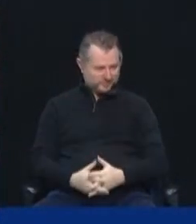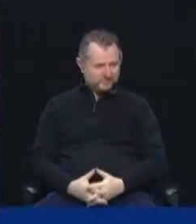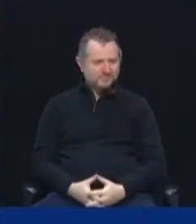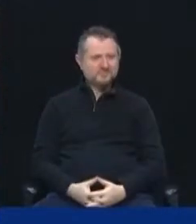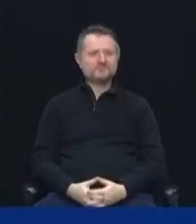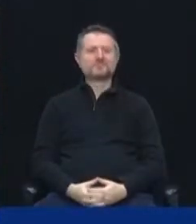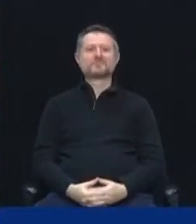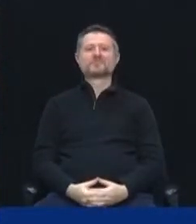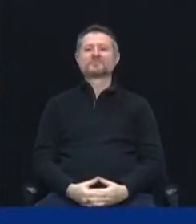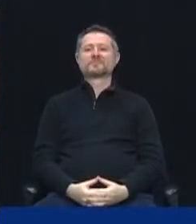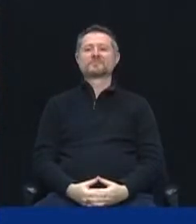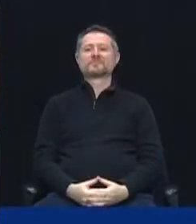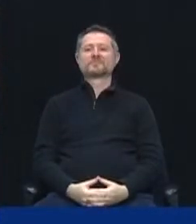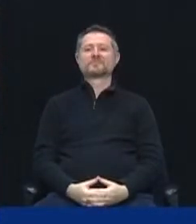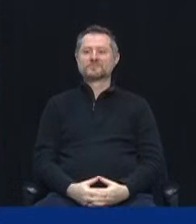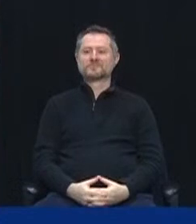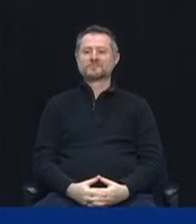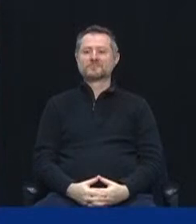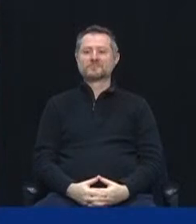we are.